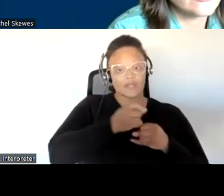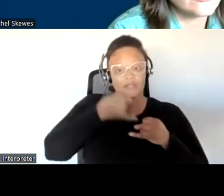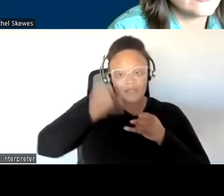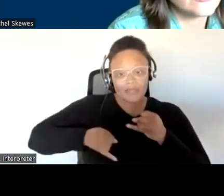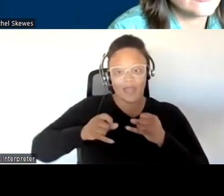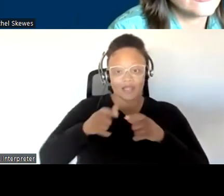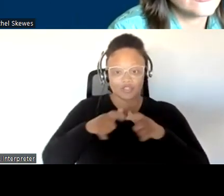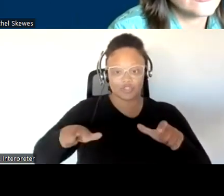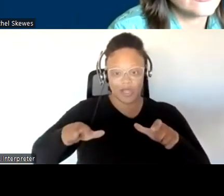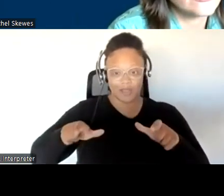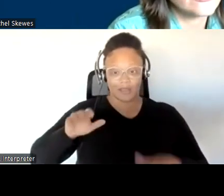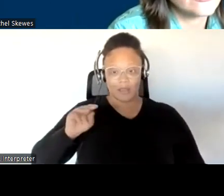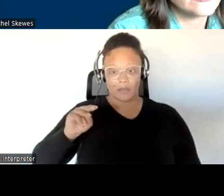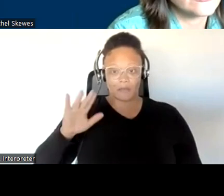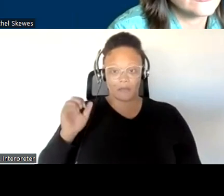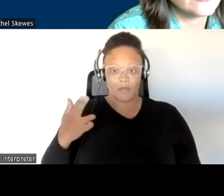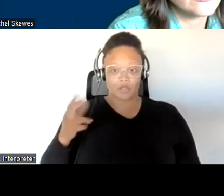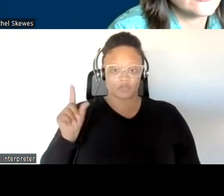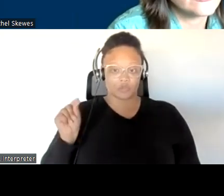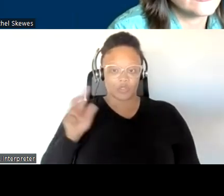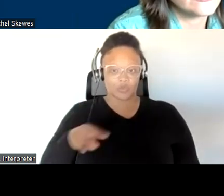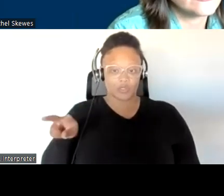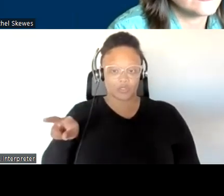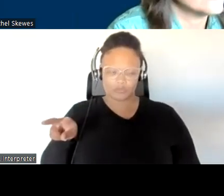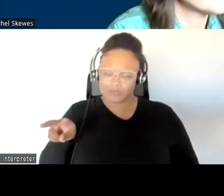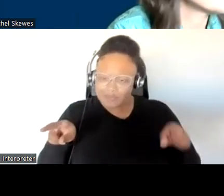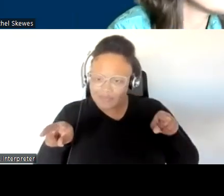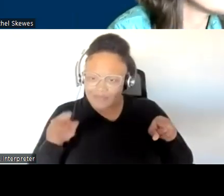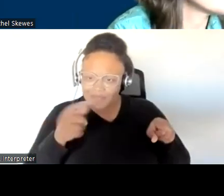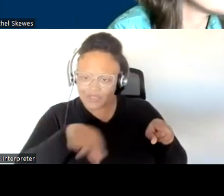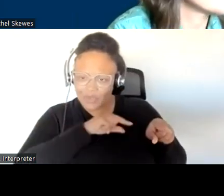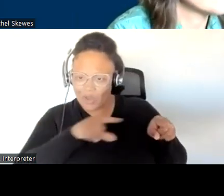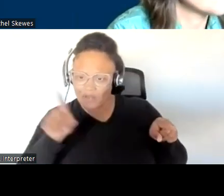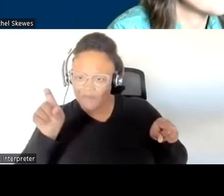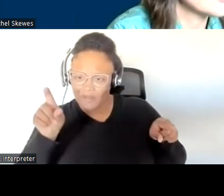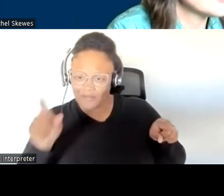of 2022. Does she qualify for this program?